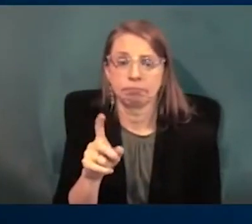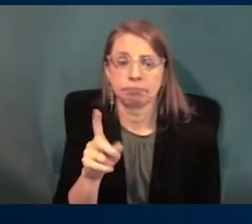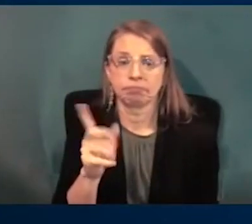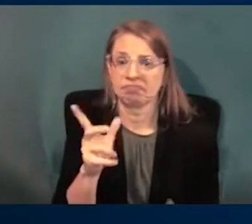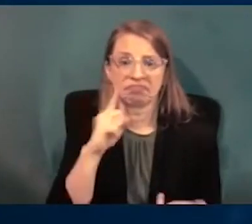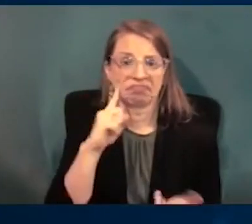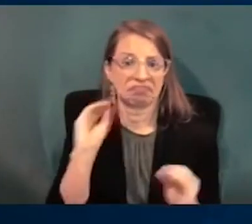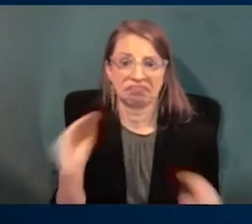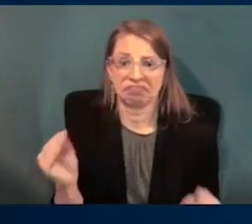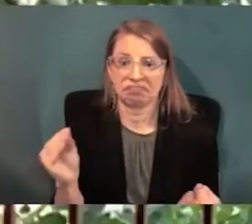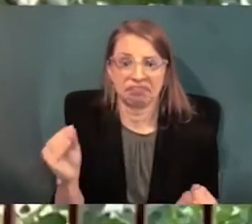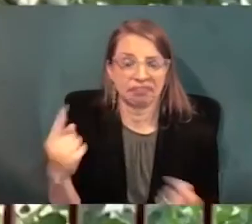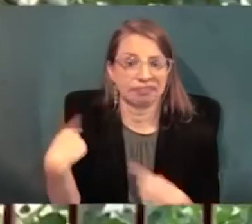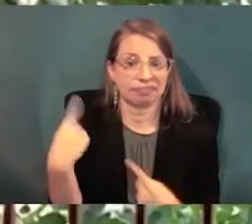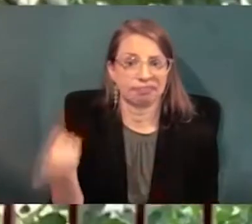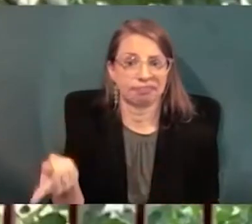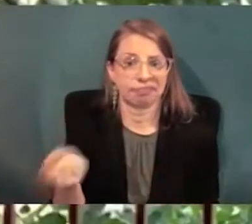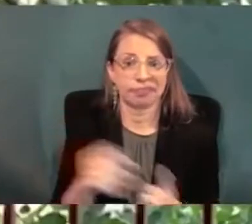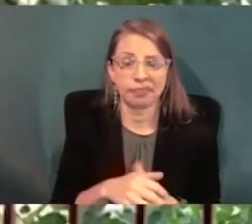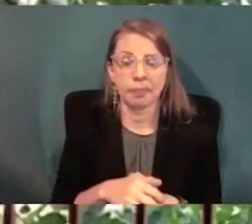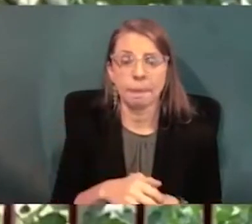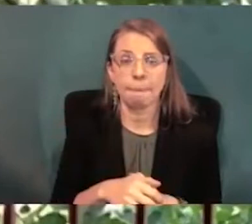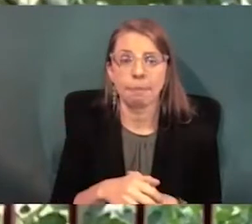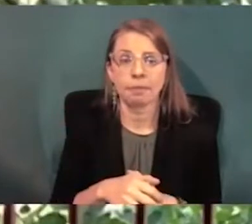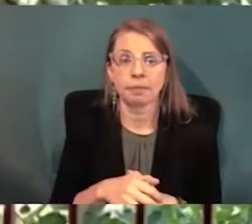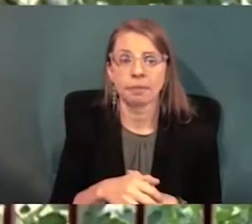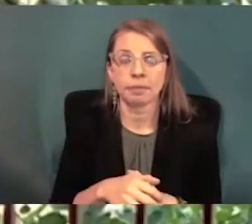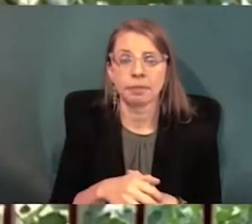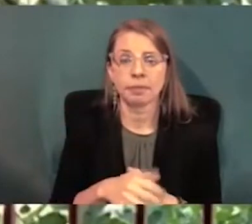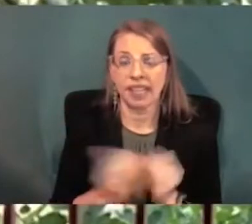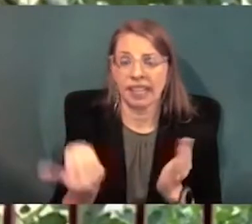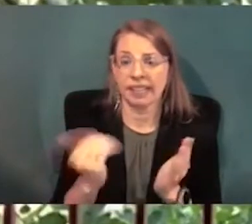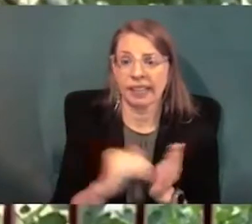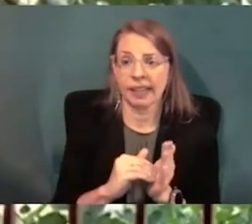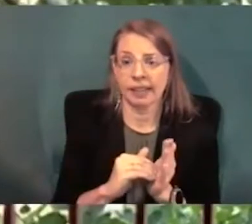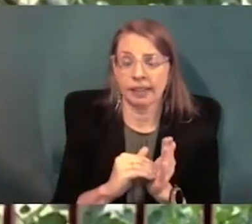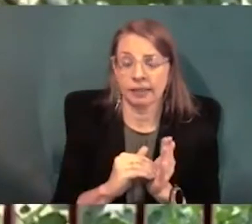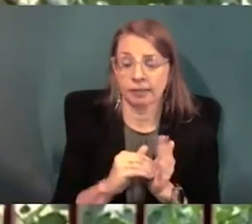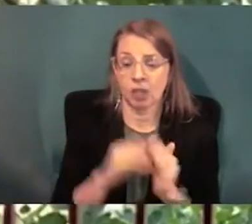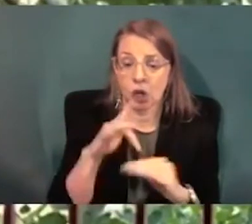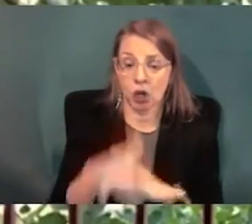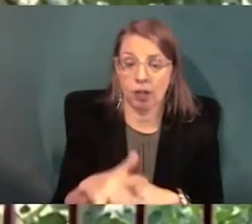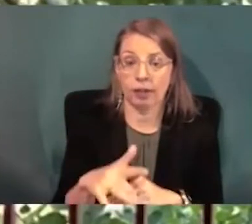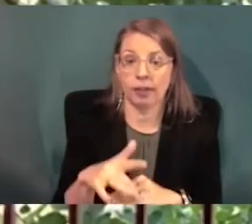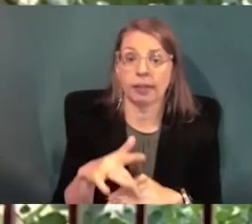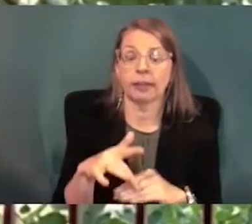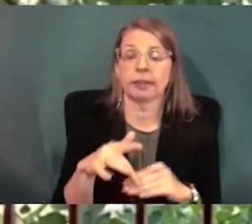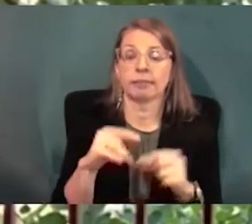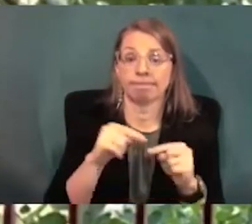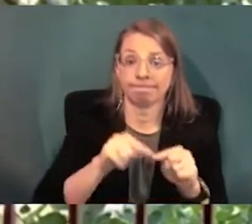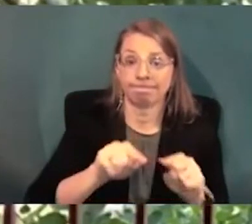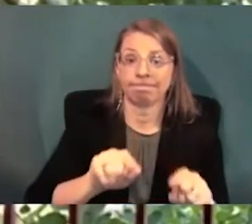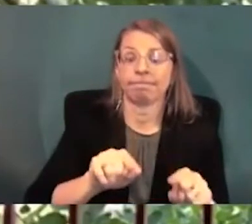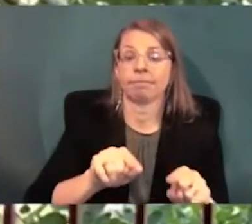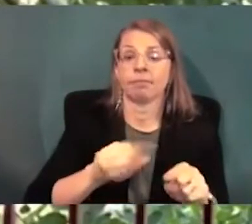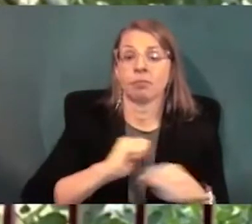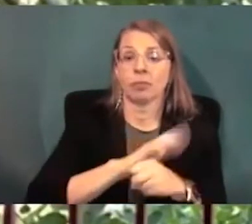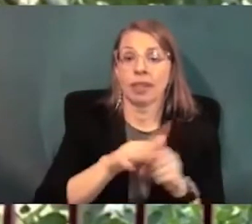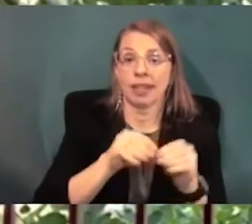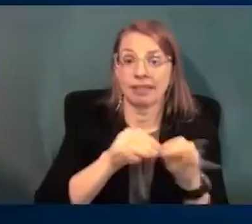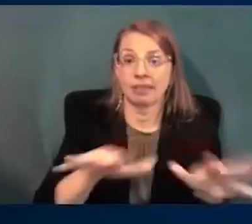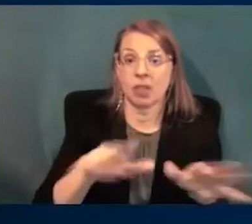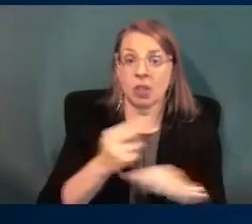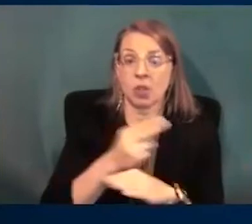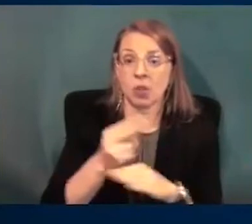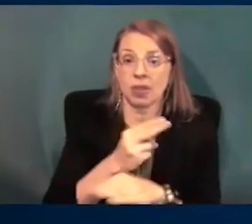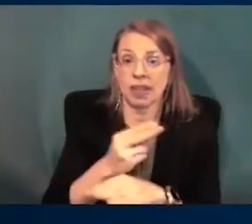ICU. I think identifying that early on in the pandemic and using anticoagulation has really been a lifesaver. Yeah,